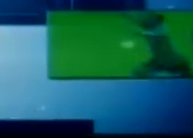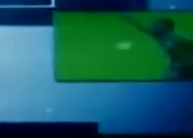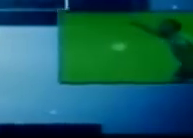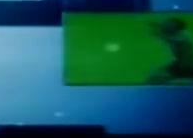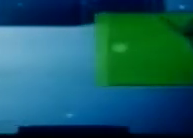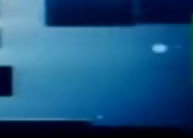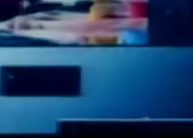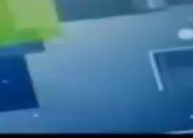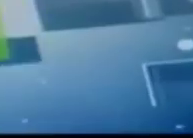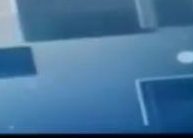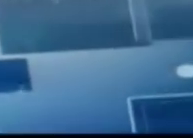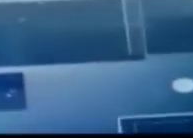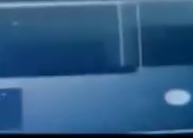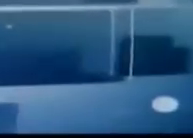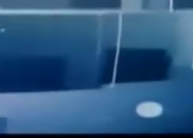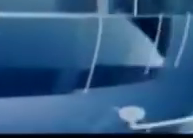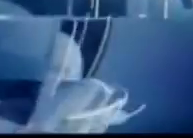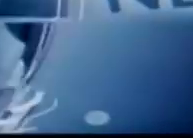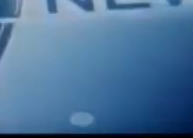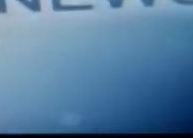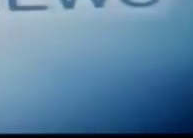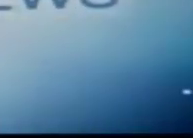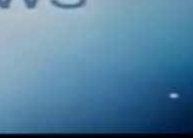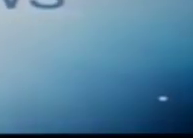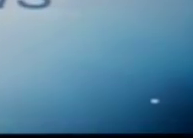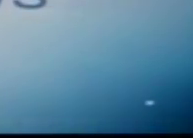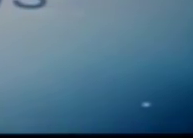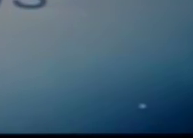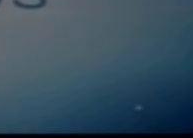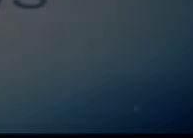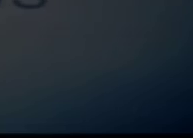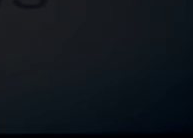Mishek Moyo, ZNBC News in Kitwe.